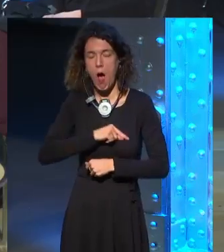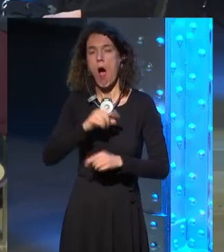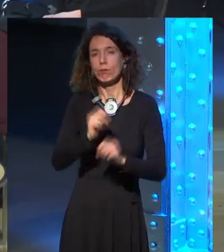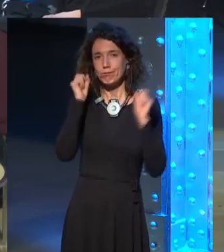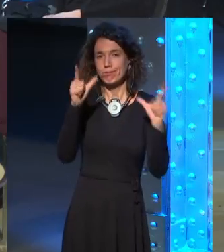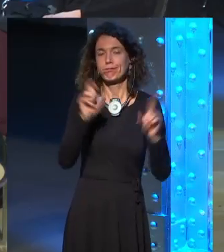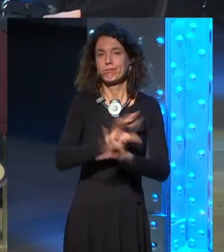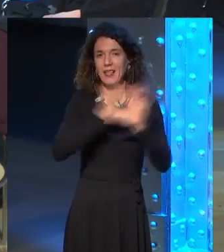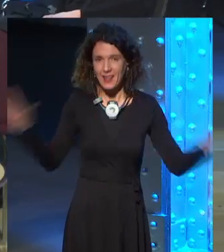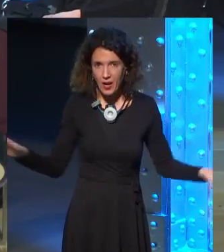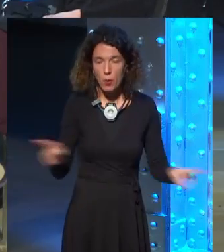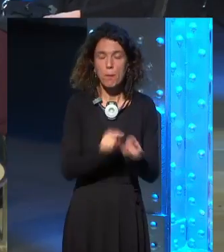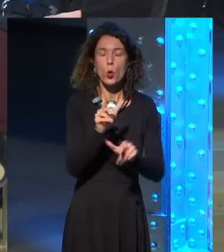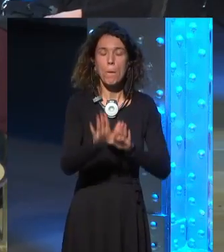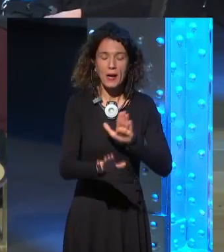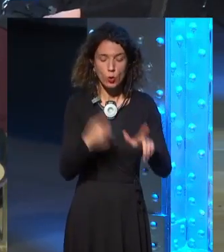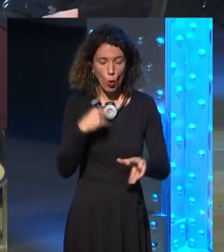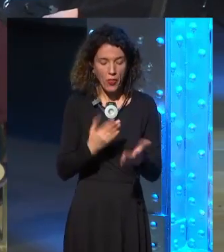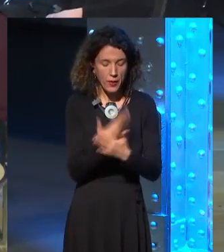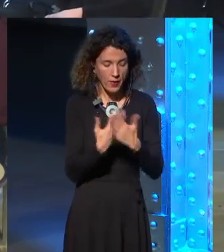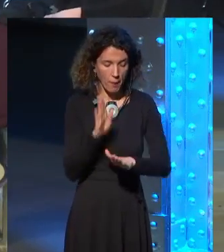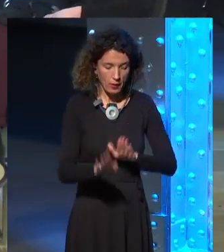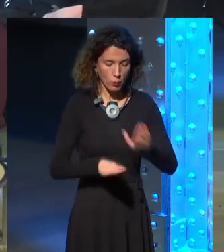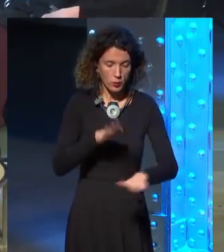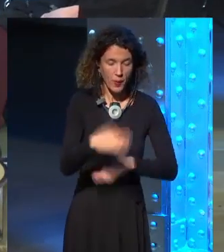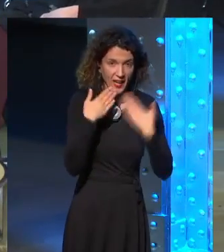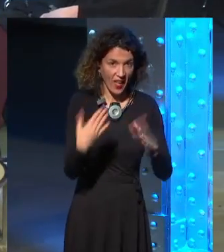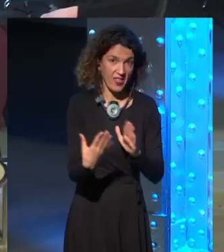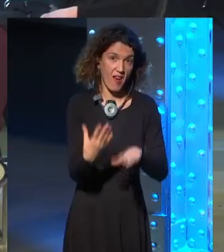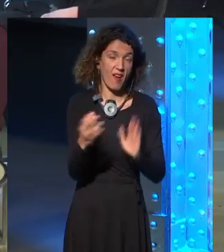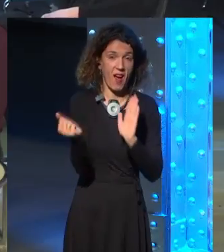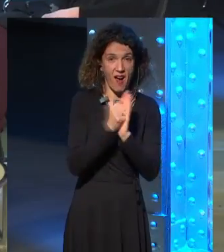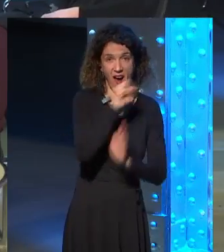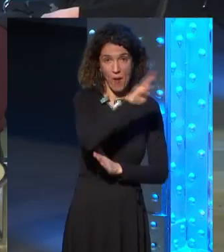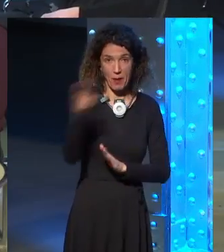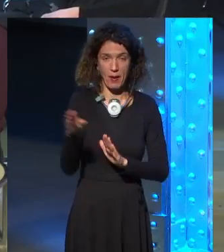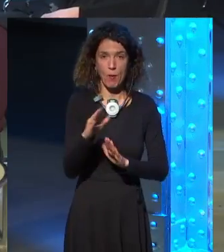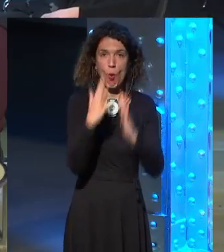track how many steps I walk every day because of the health app on the phone. It means I walk more.